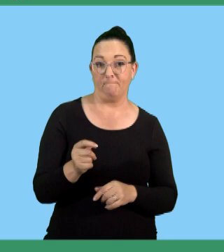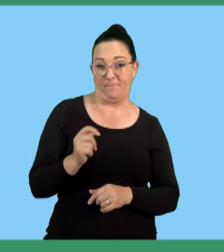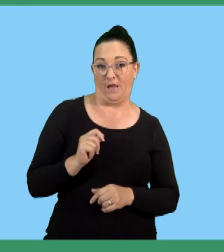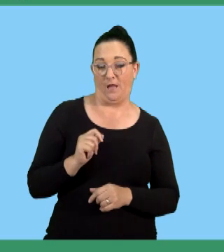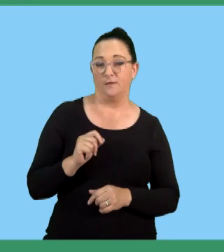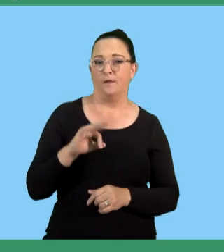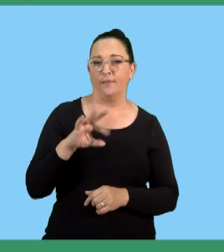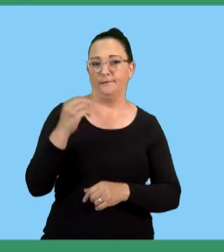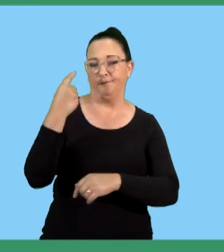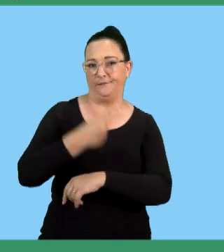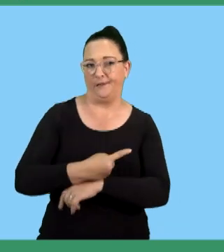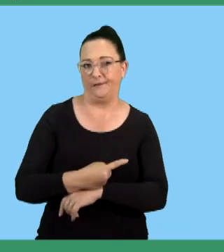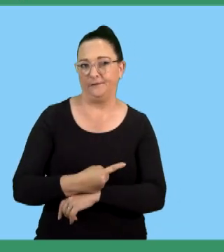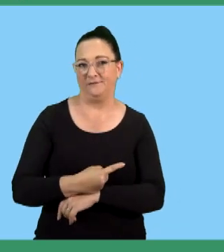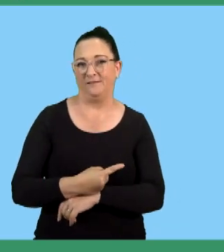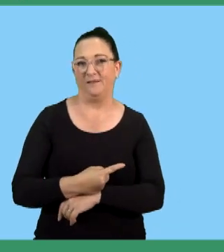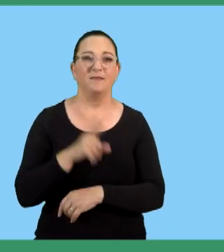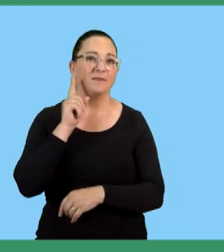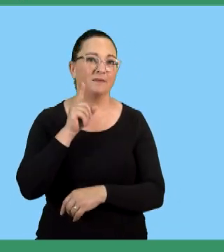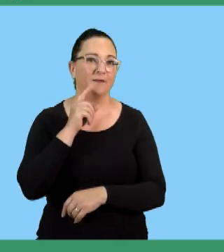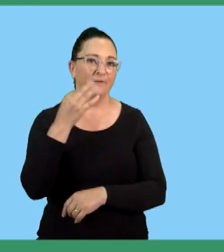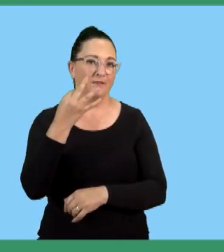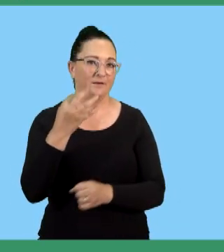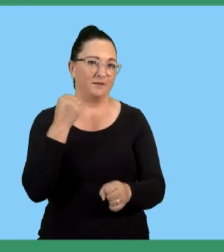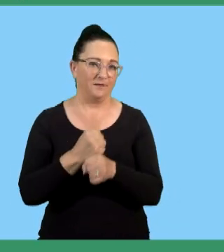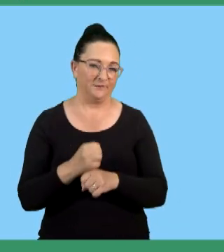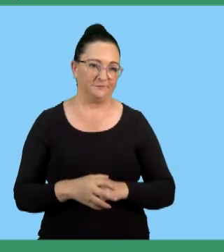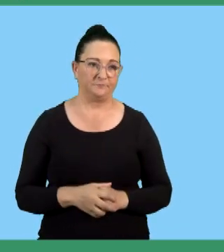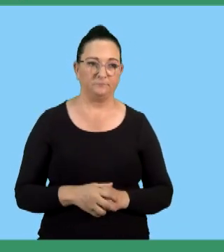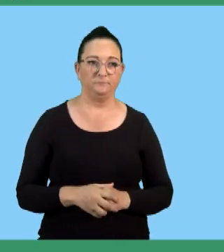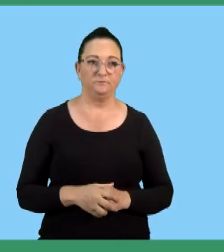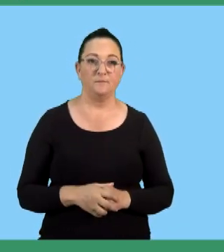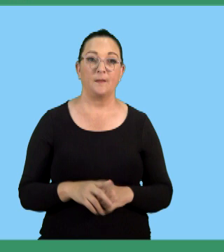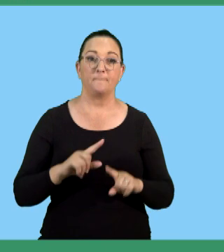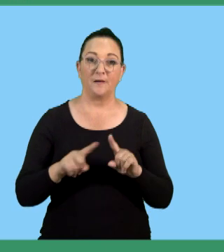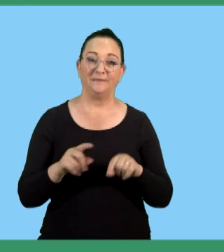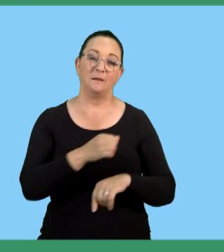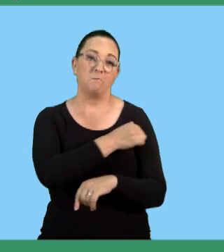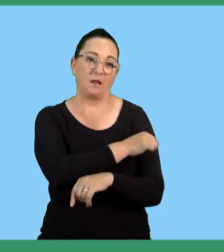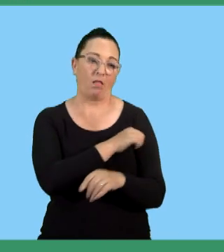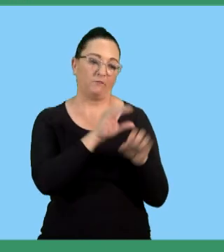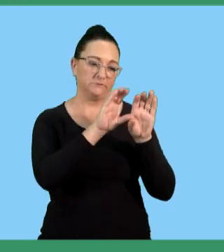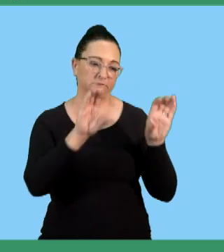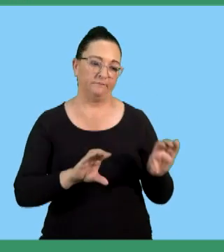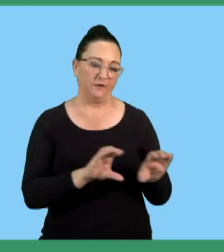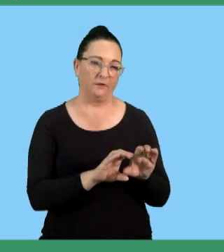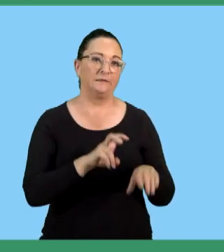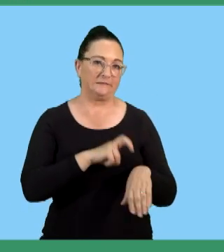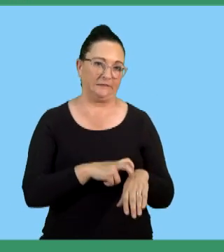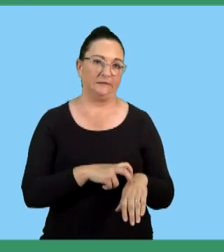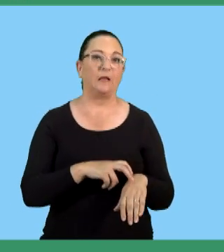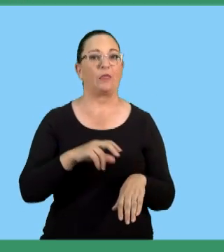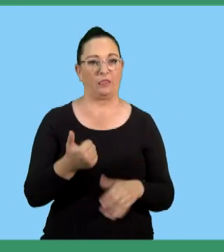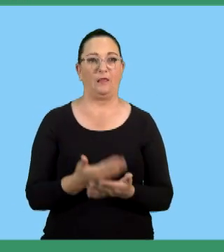important, paid sick leave in 3 years, very important. A medical certificate may be required before paying an employee